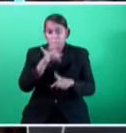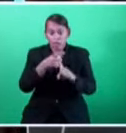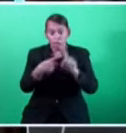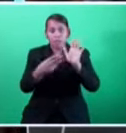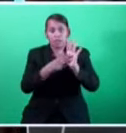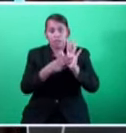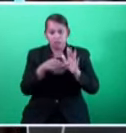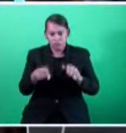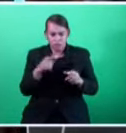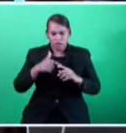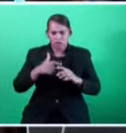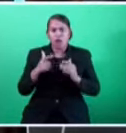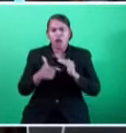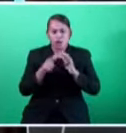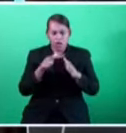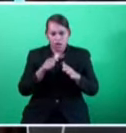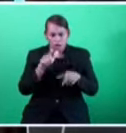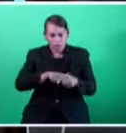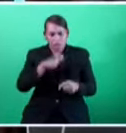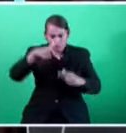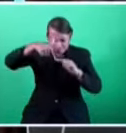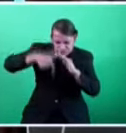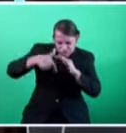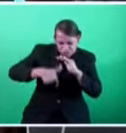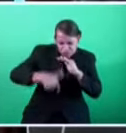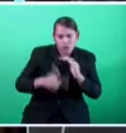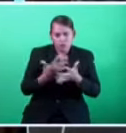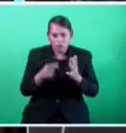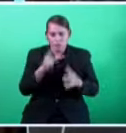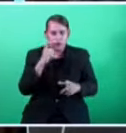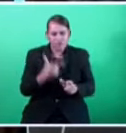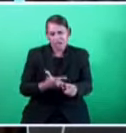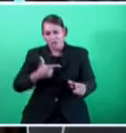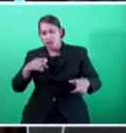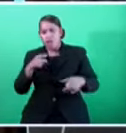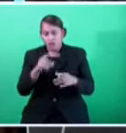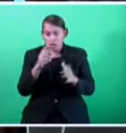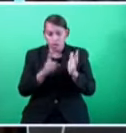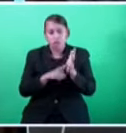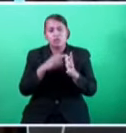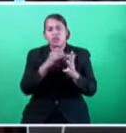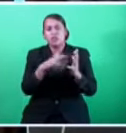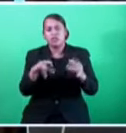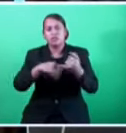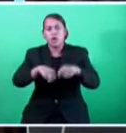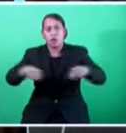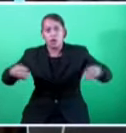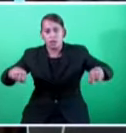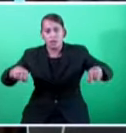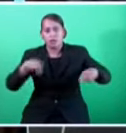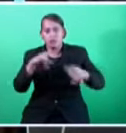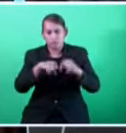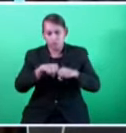is the level of siltation that is taking place in that waterways. And Nakomba Creek in Serua, 2 kilometers will be undertaking. We now